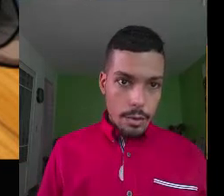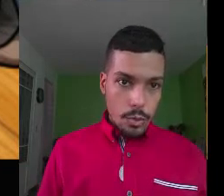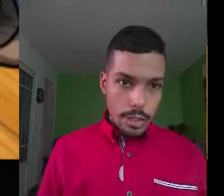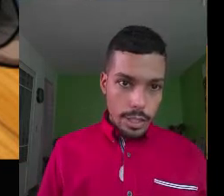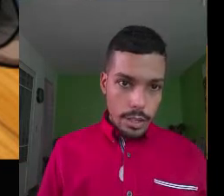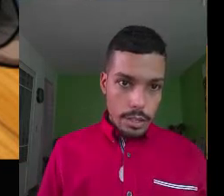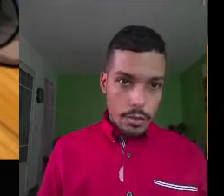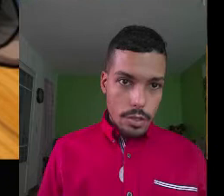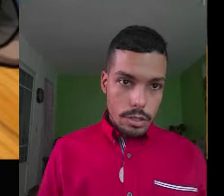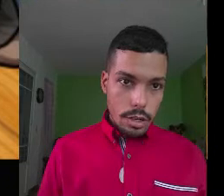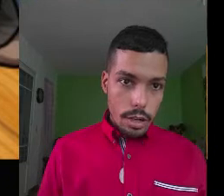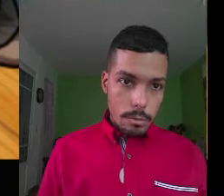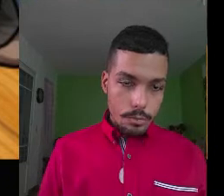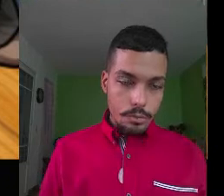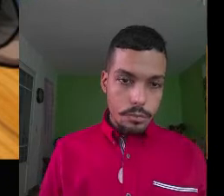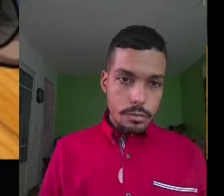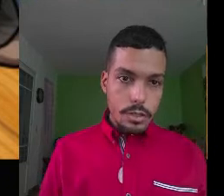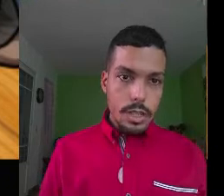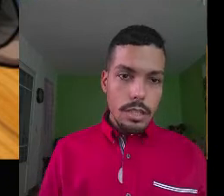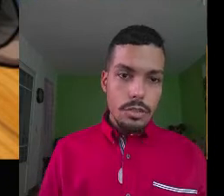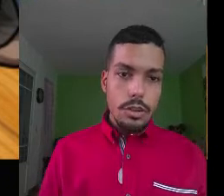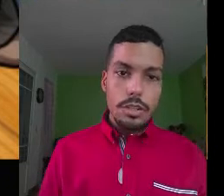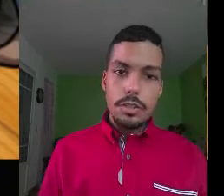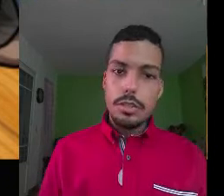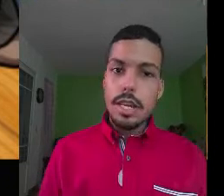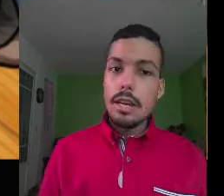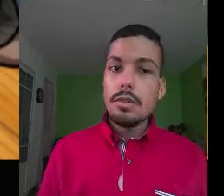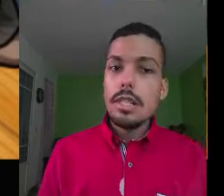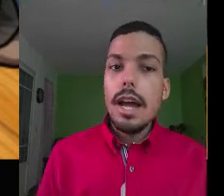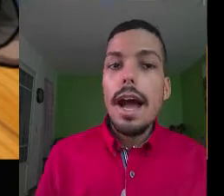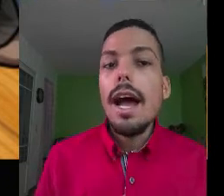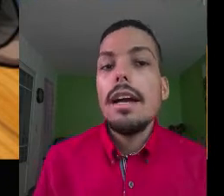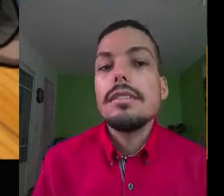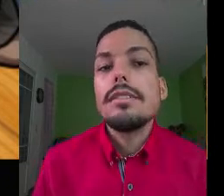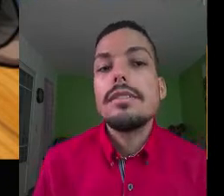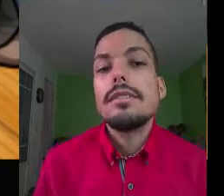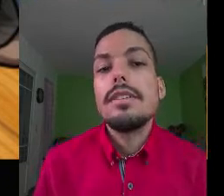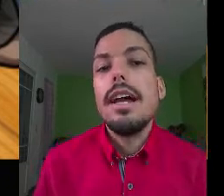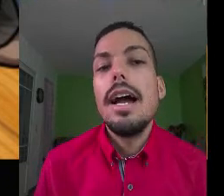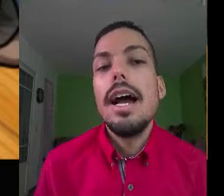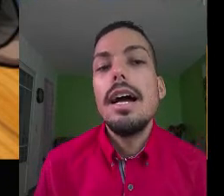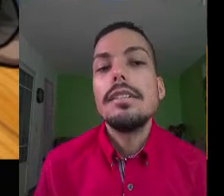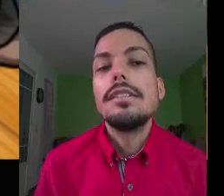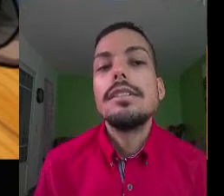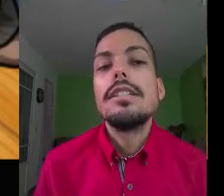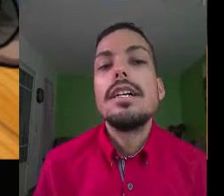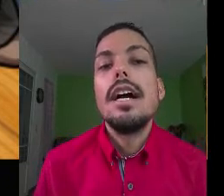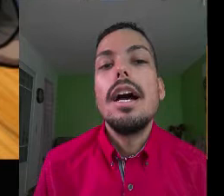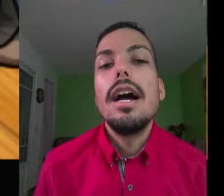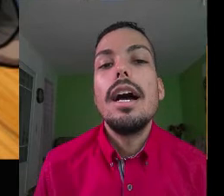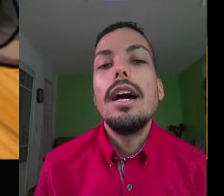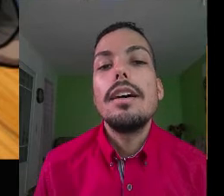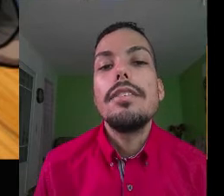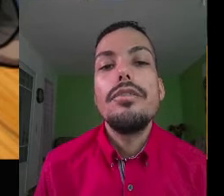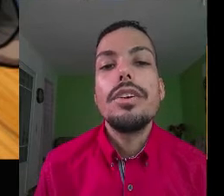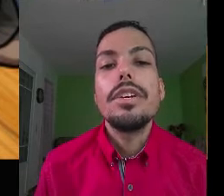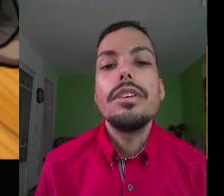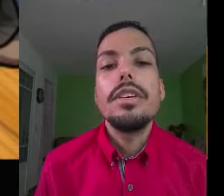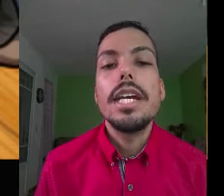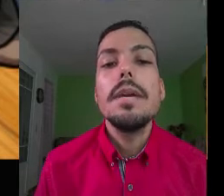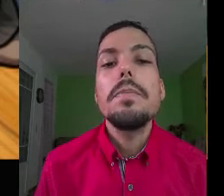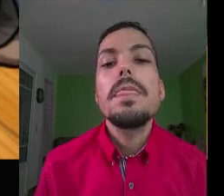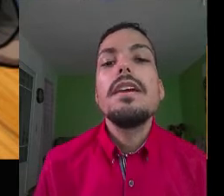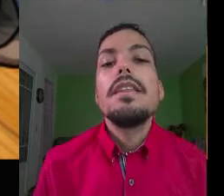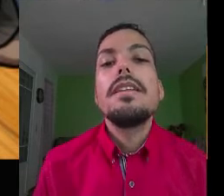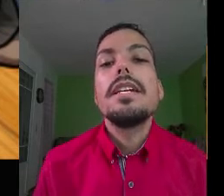A with the U on top, it's going to sound ah, ah, ah. Very